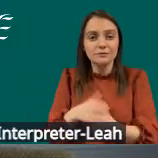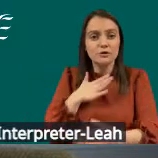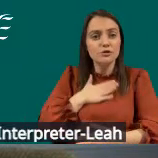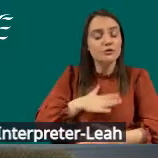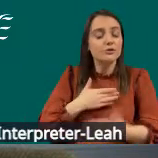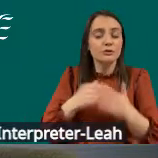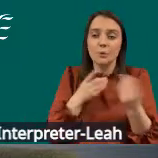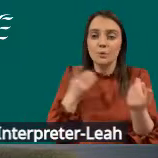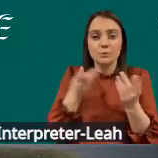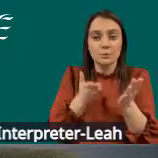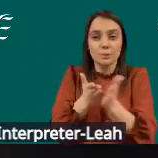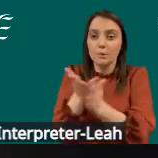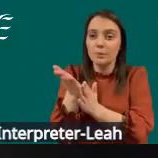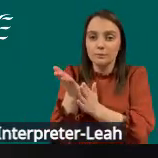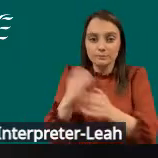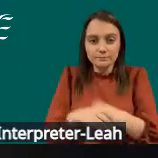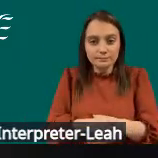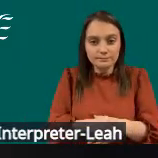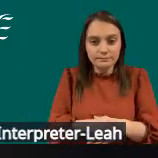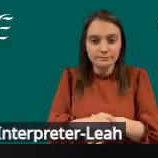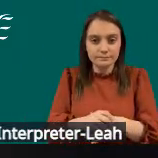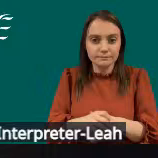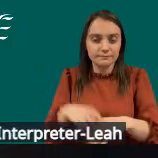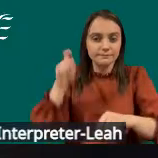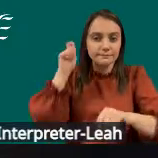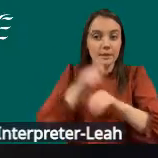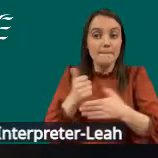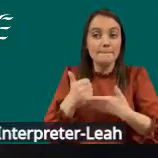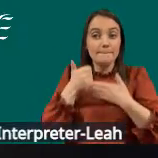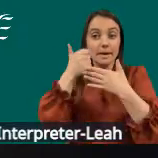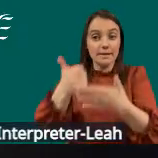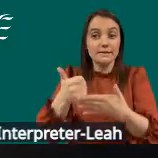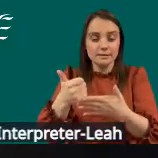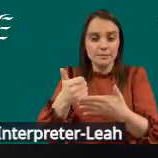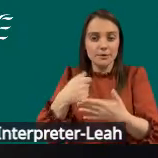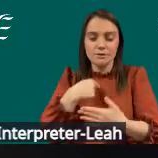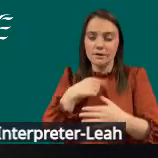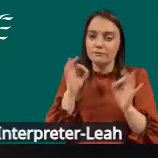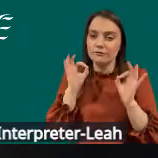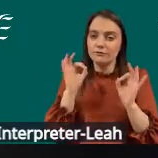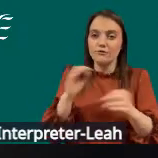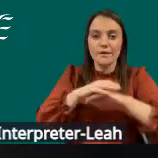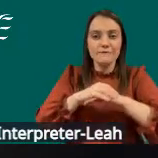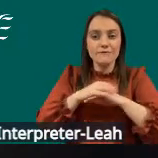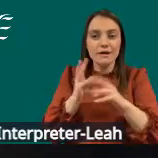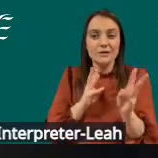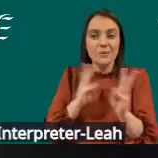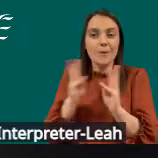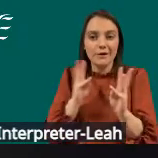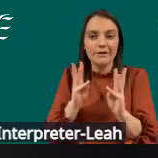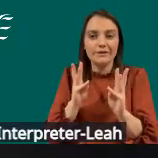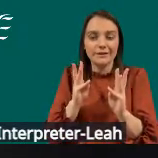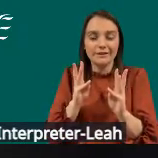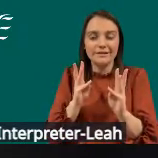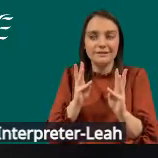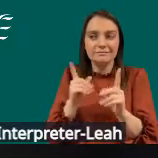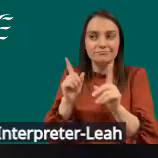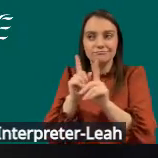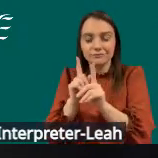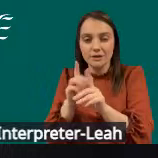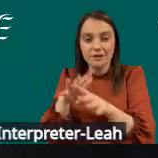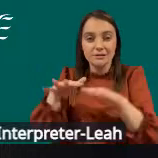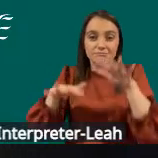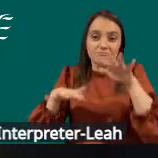through ourselves. The best support I had was I have a very good friend at work and much of the same